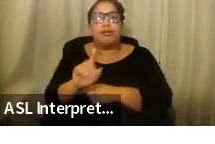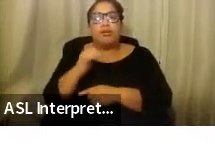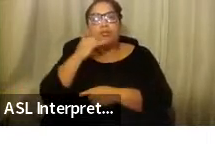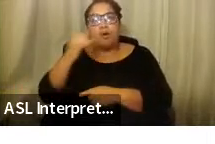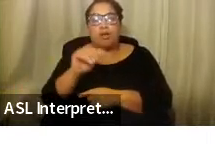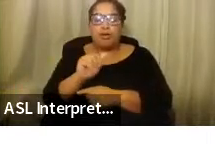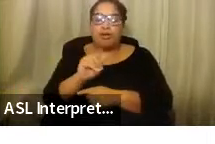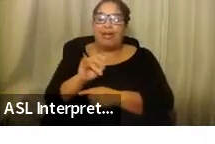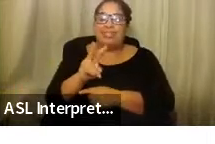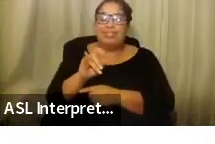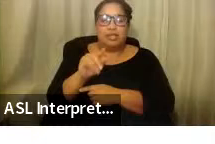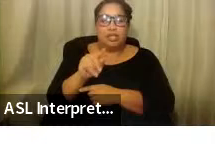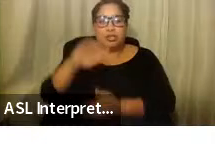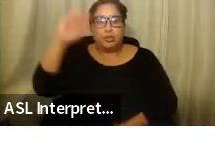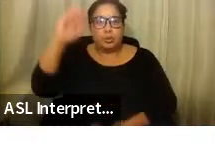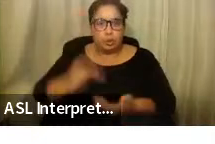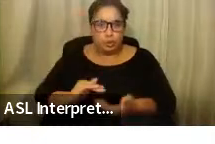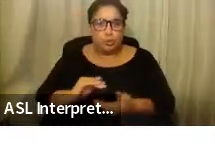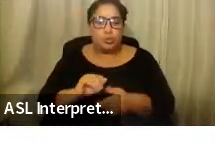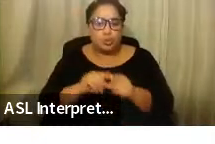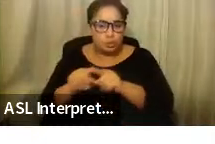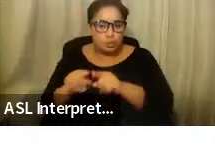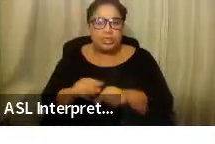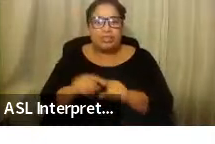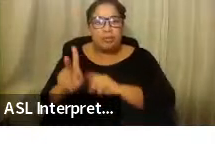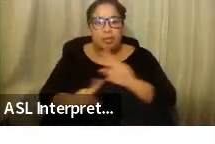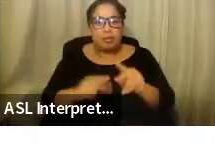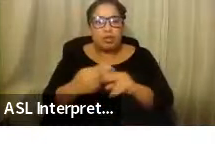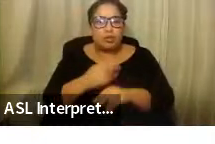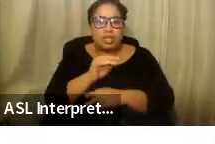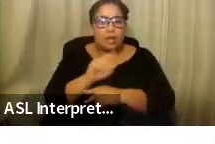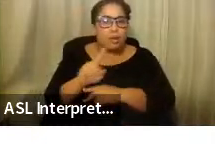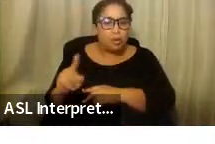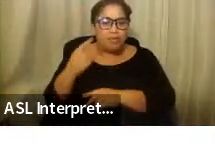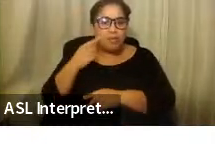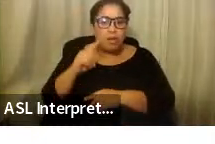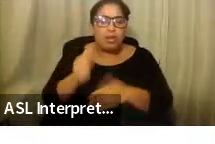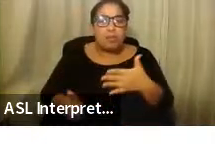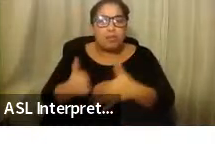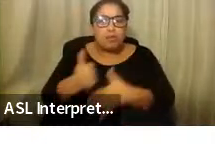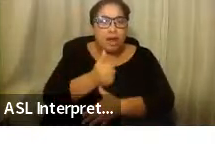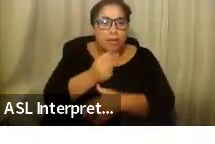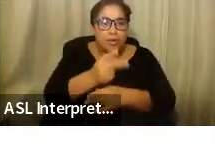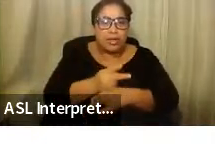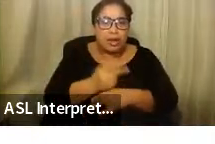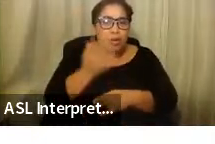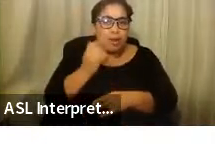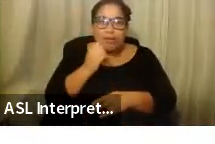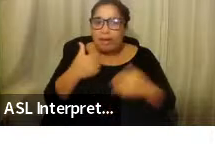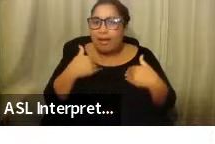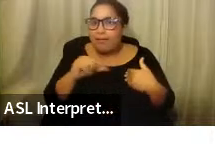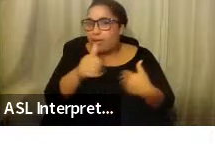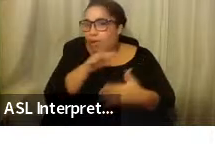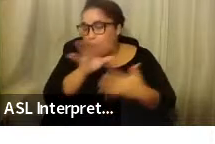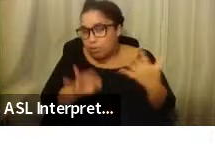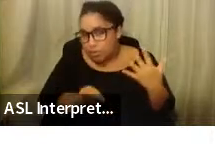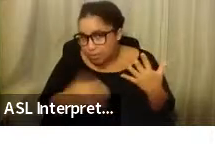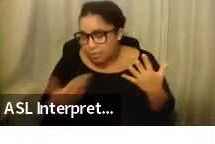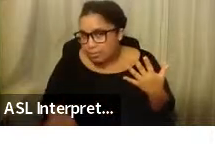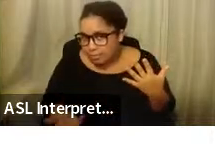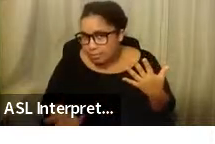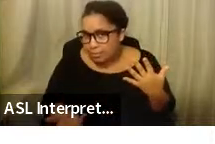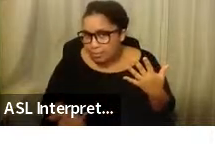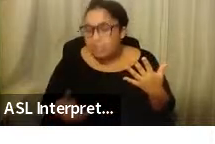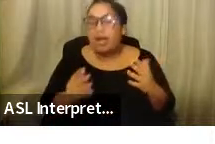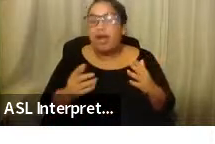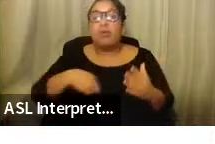different people who use 911 for their primary care because they don't have any other options. So we want